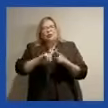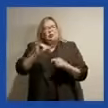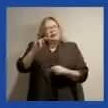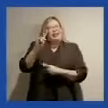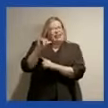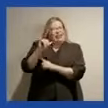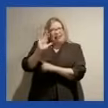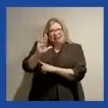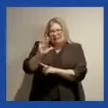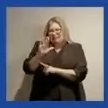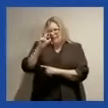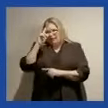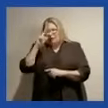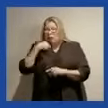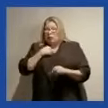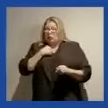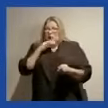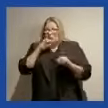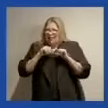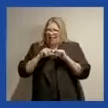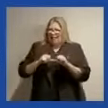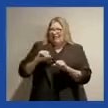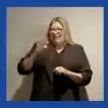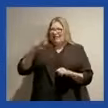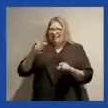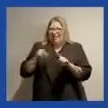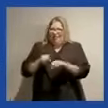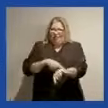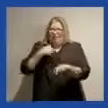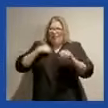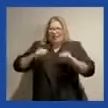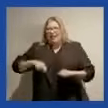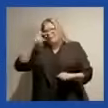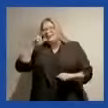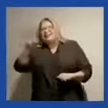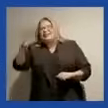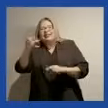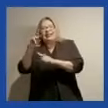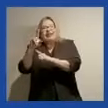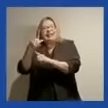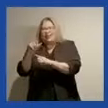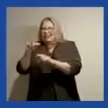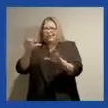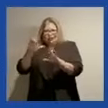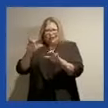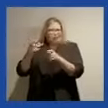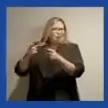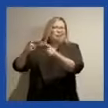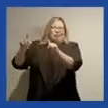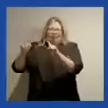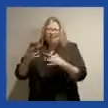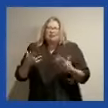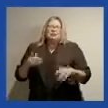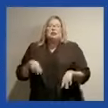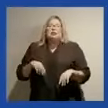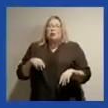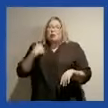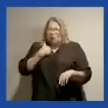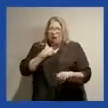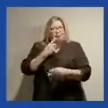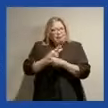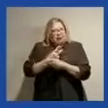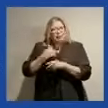say we remain the fifth for as long as I can, because India is moving. But we don't begrudge other people's success, quite the contrary. But we maintain our